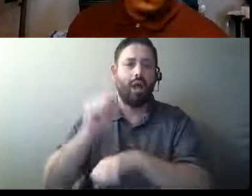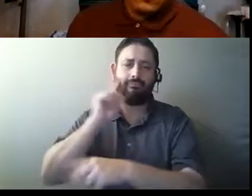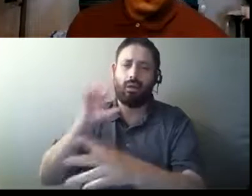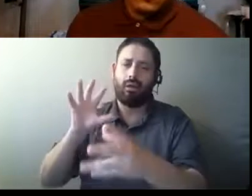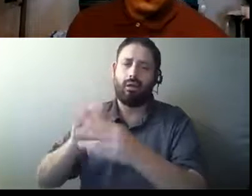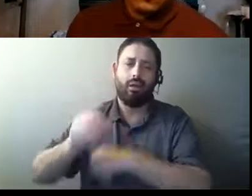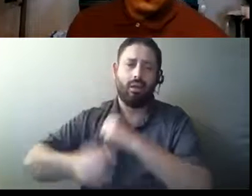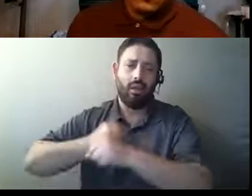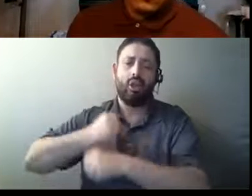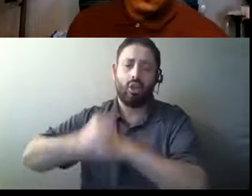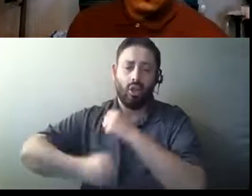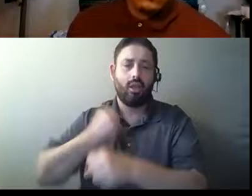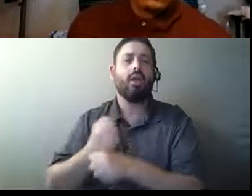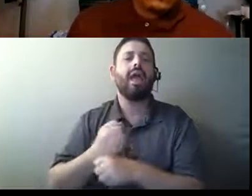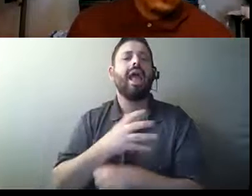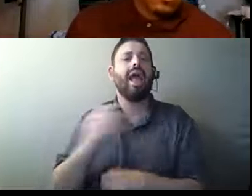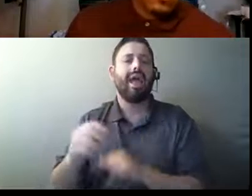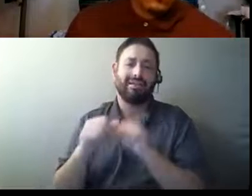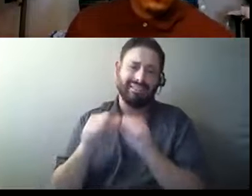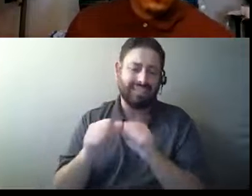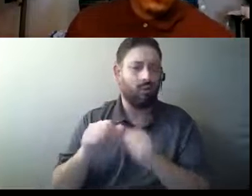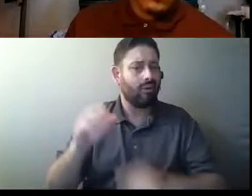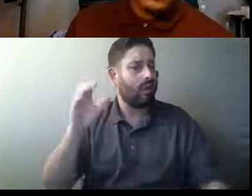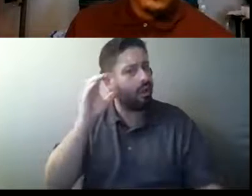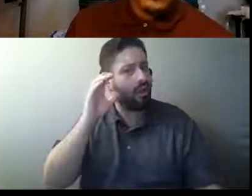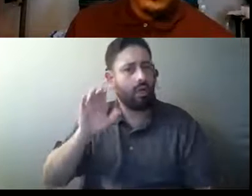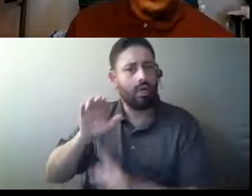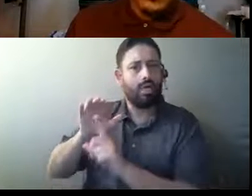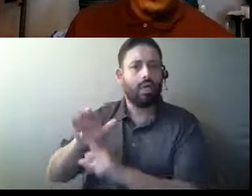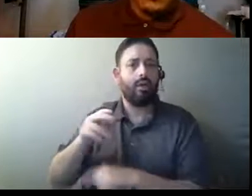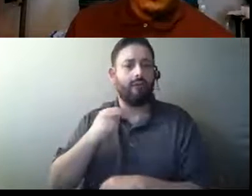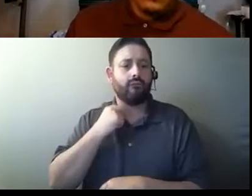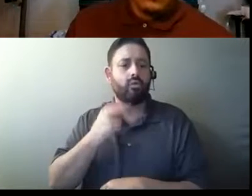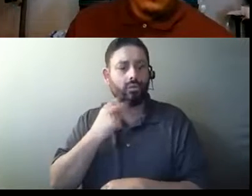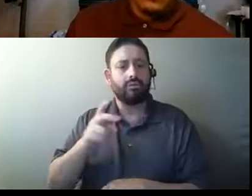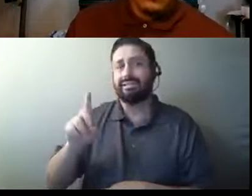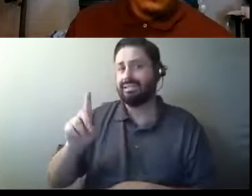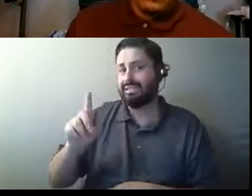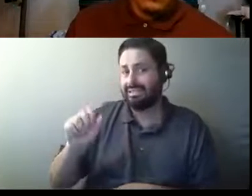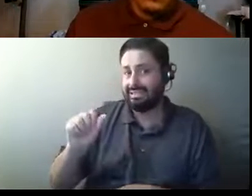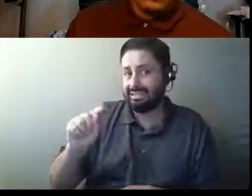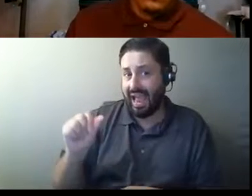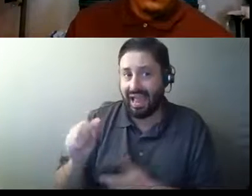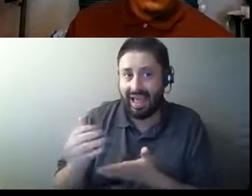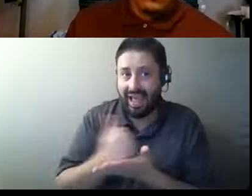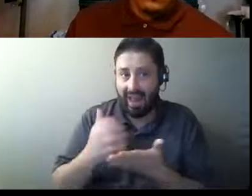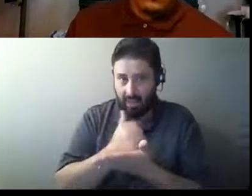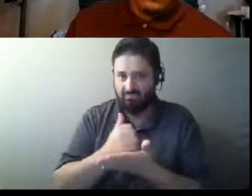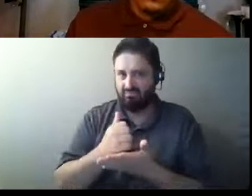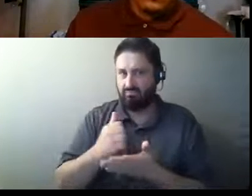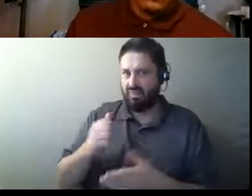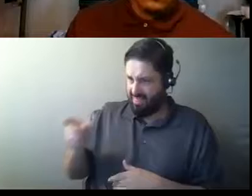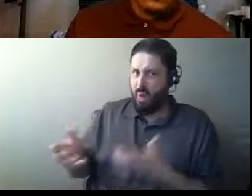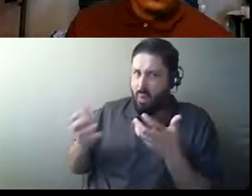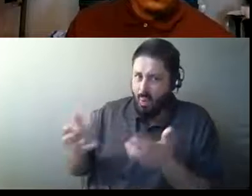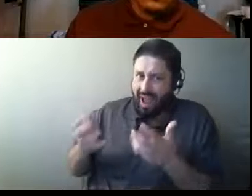and continue to get the voice heard, data collected, like one of the things that they want to